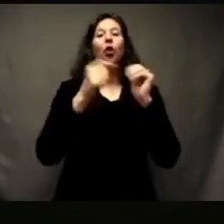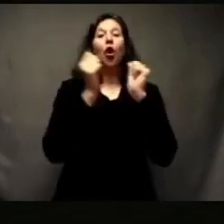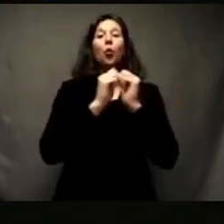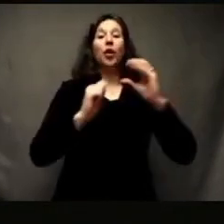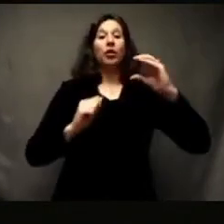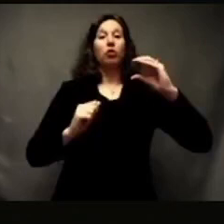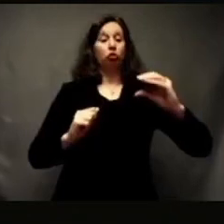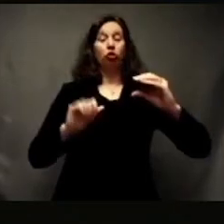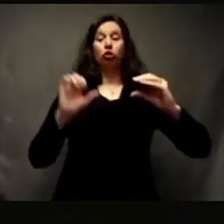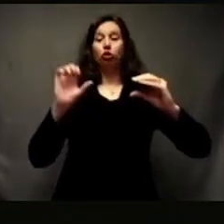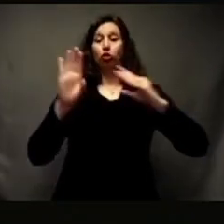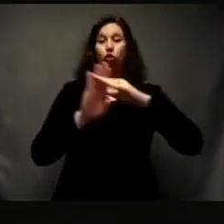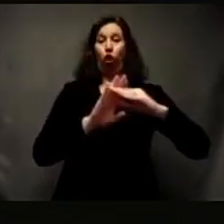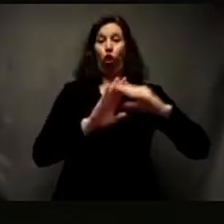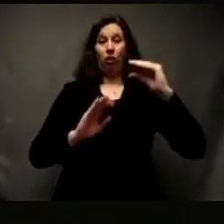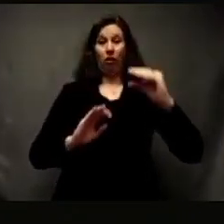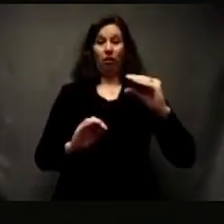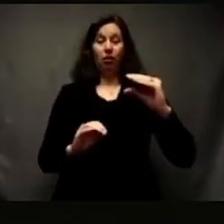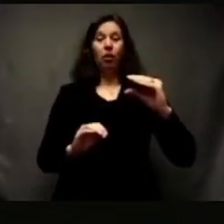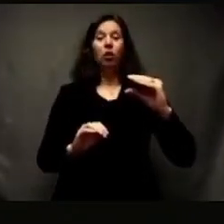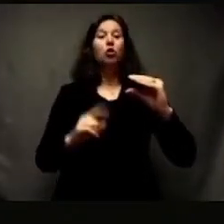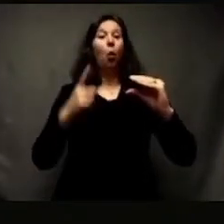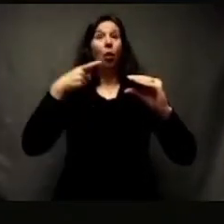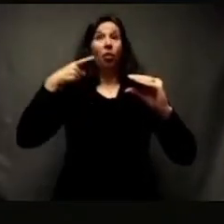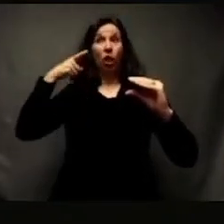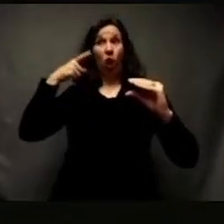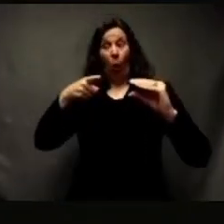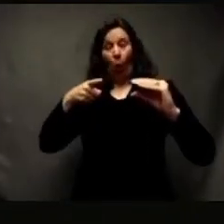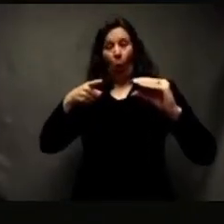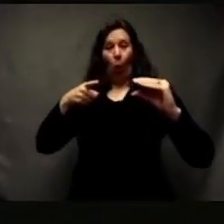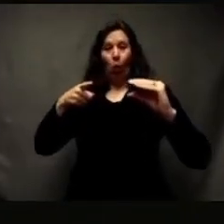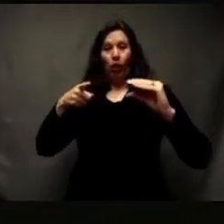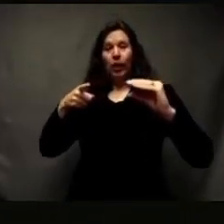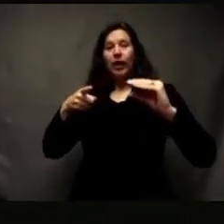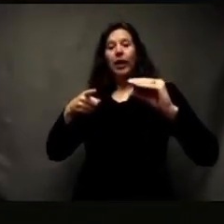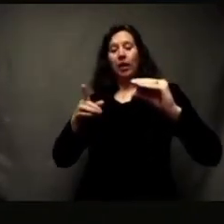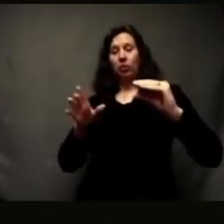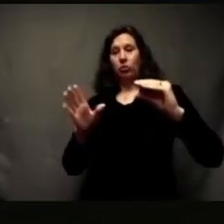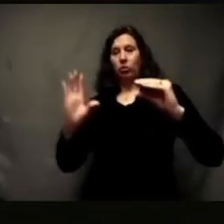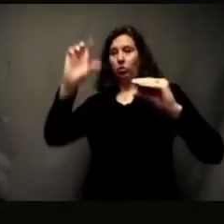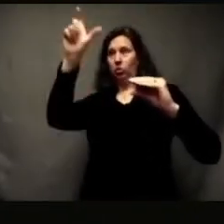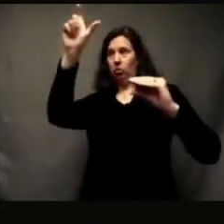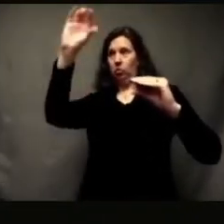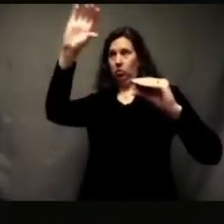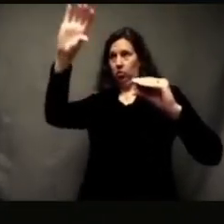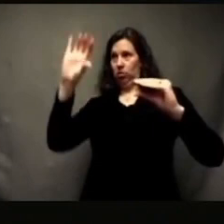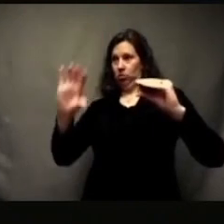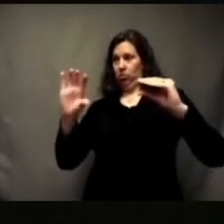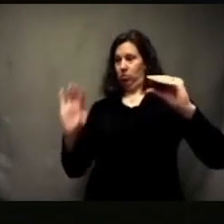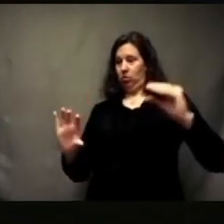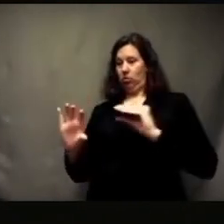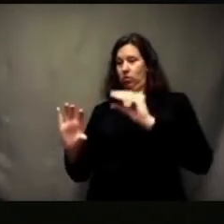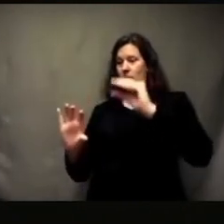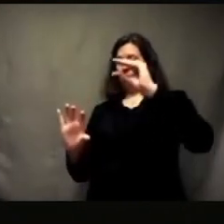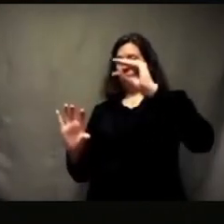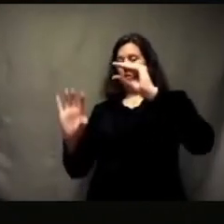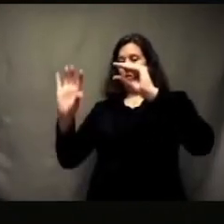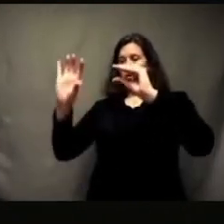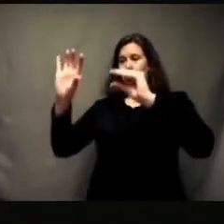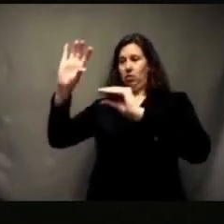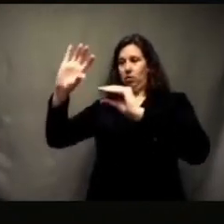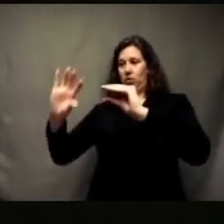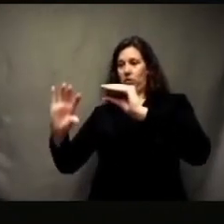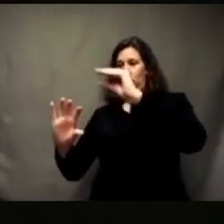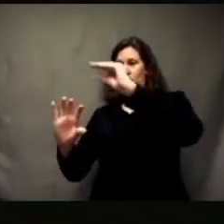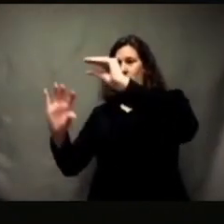the goal of the game is for Shark to move to the other side of the page while avoiding all of these fish and